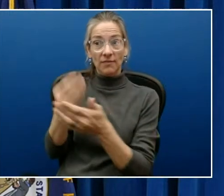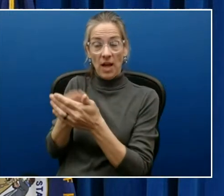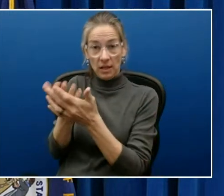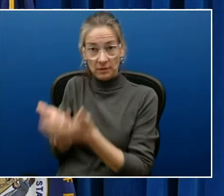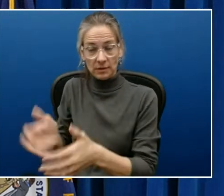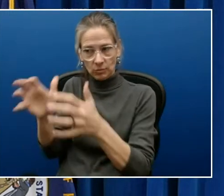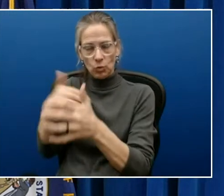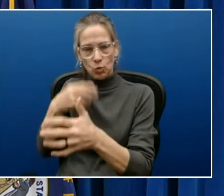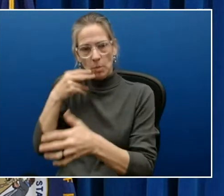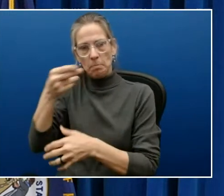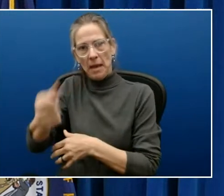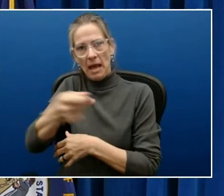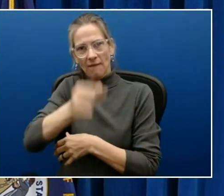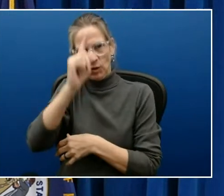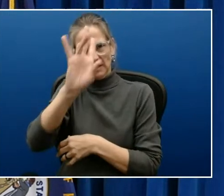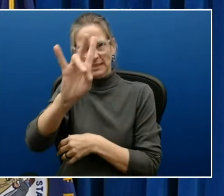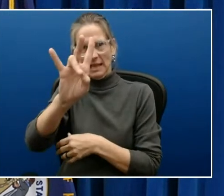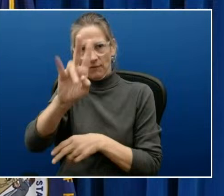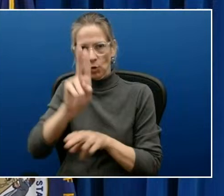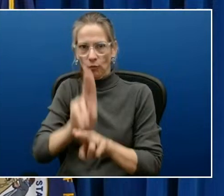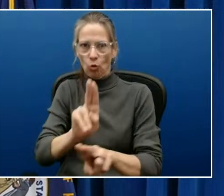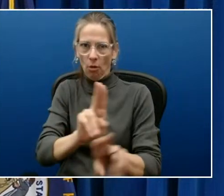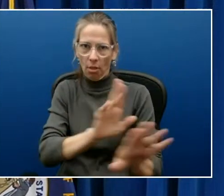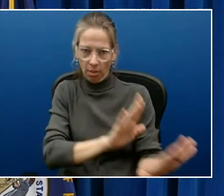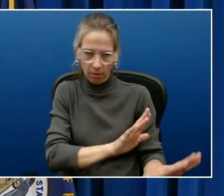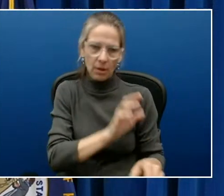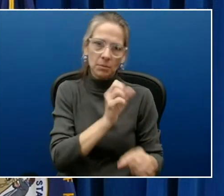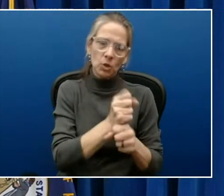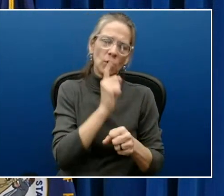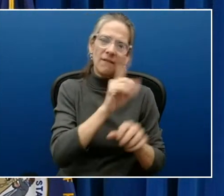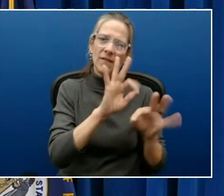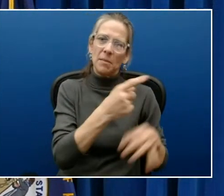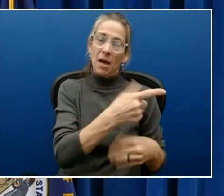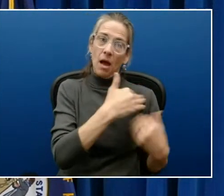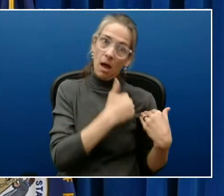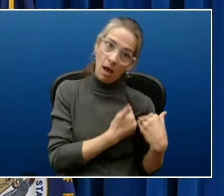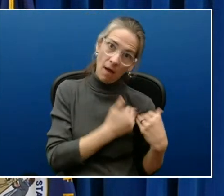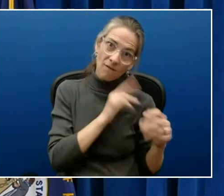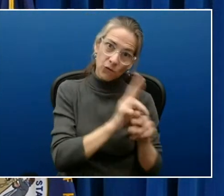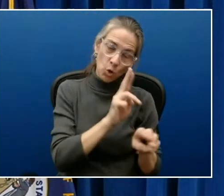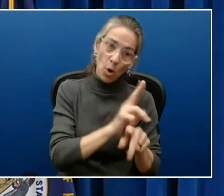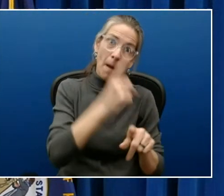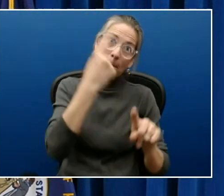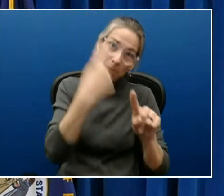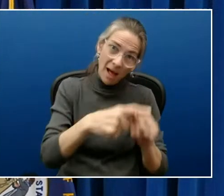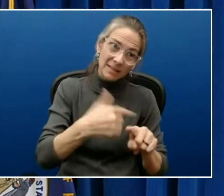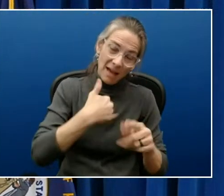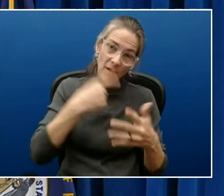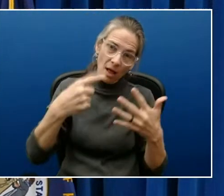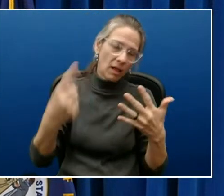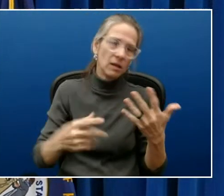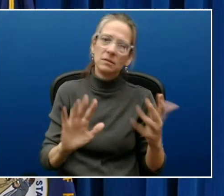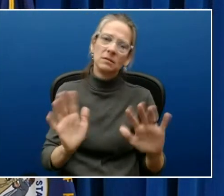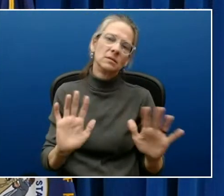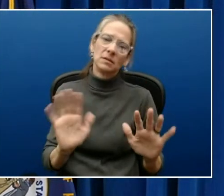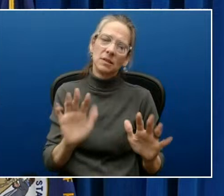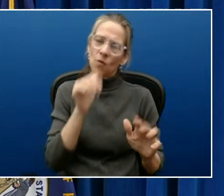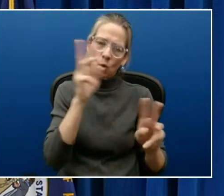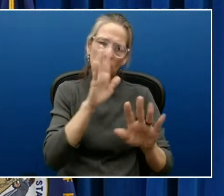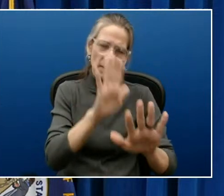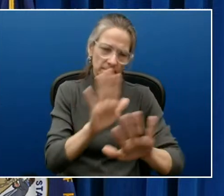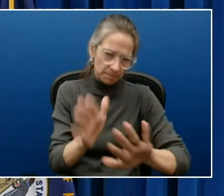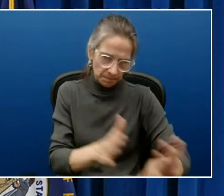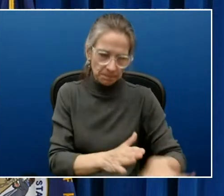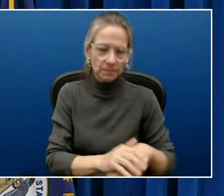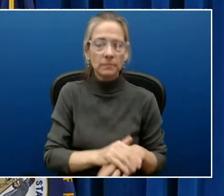to make sure that's just one less burden on those families during their time of grief. I also want to share that on Friday,